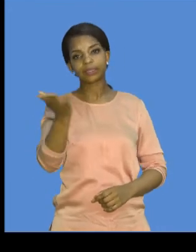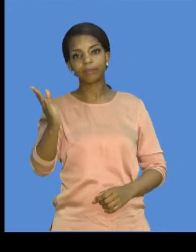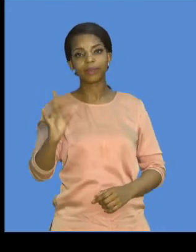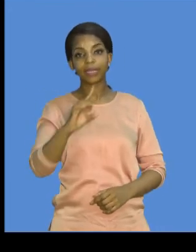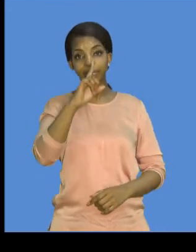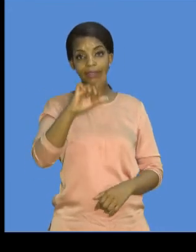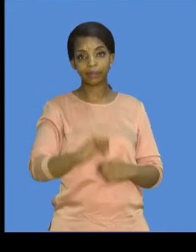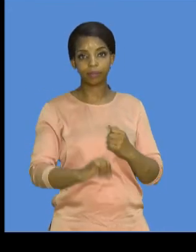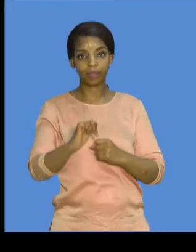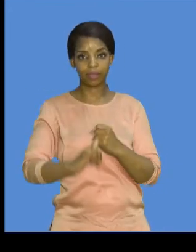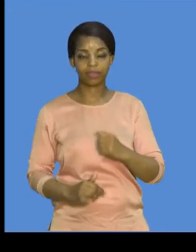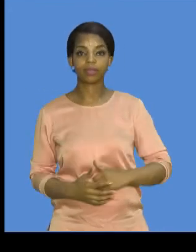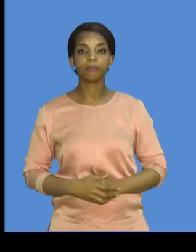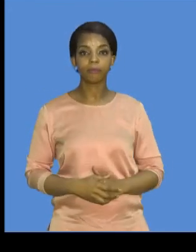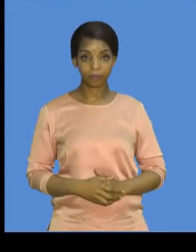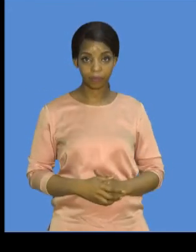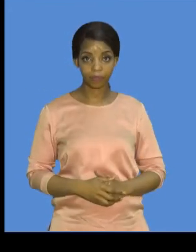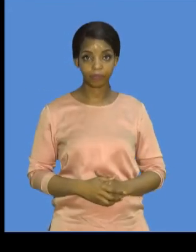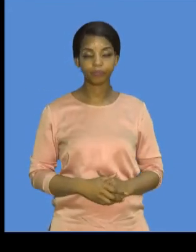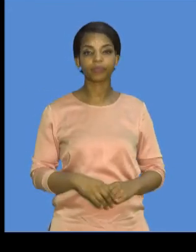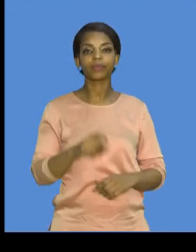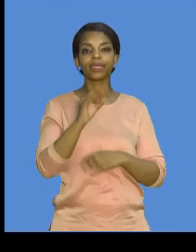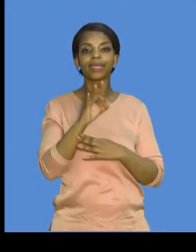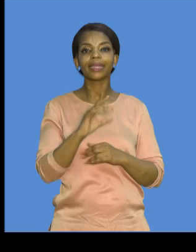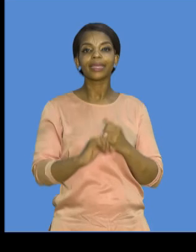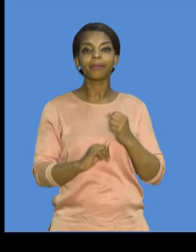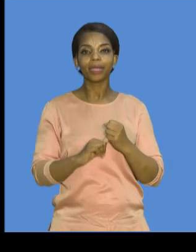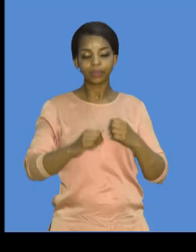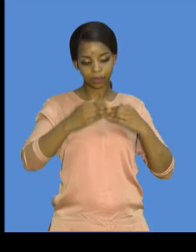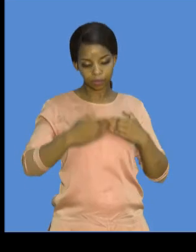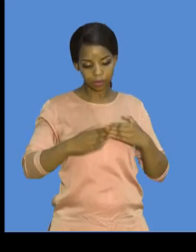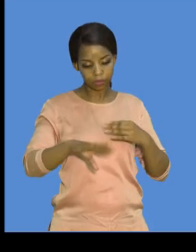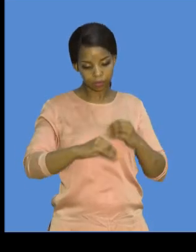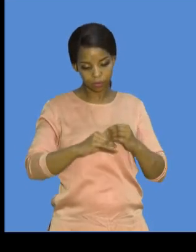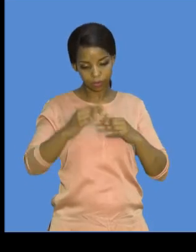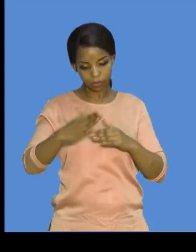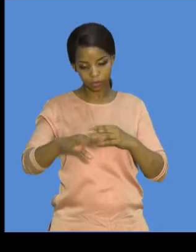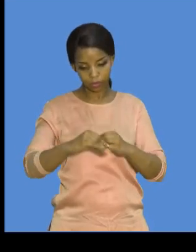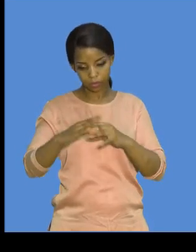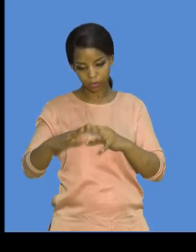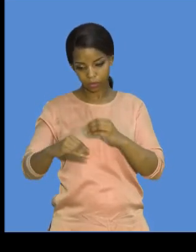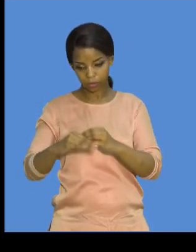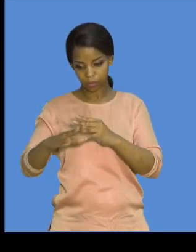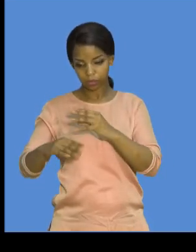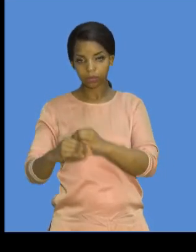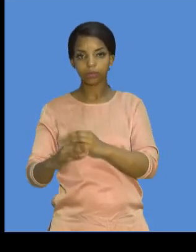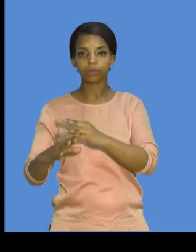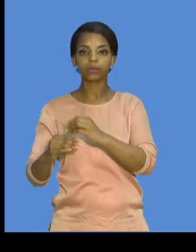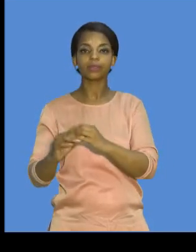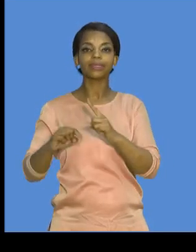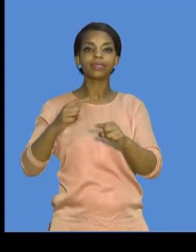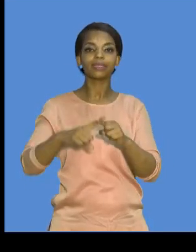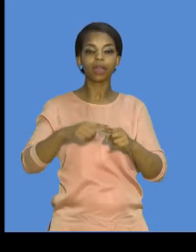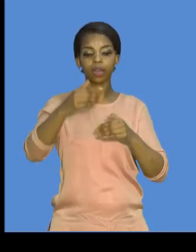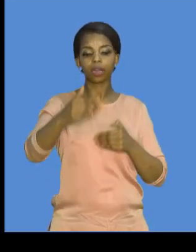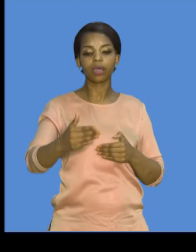percent at the end of every 3 months for the duration of the investment that they have, which will be